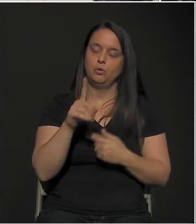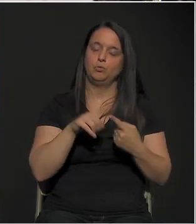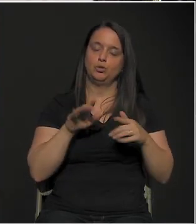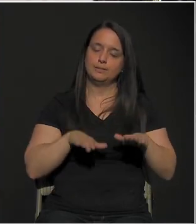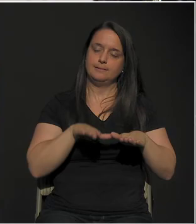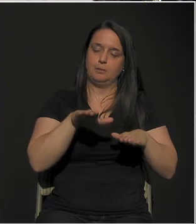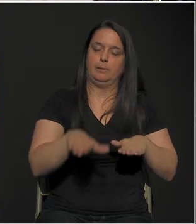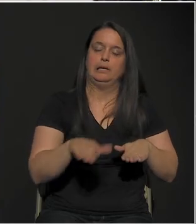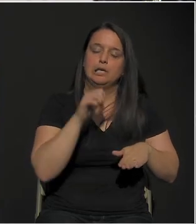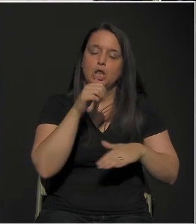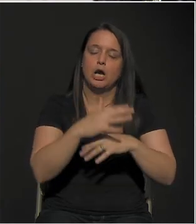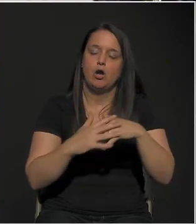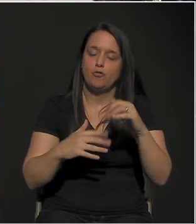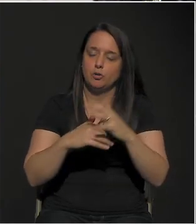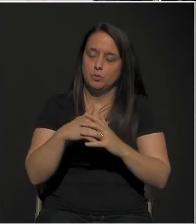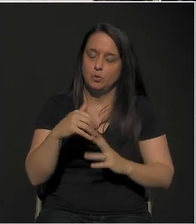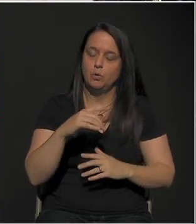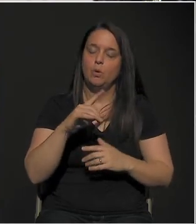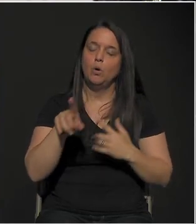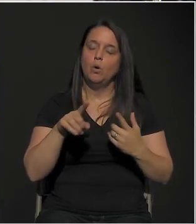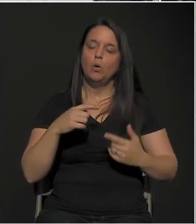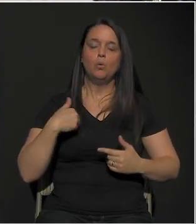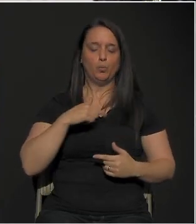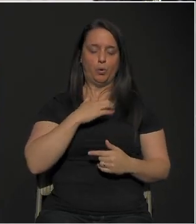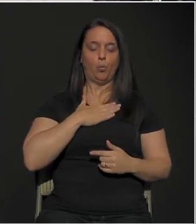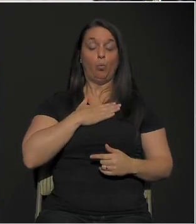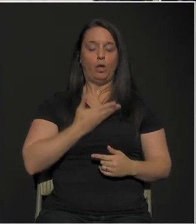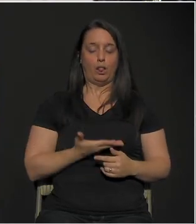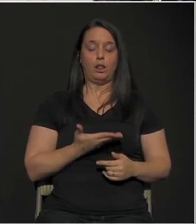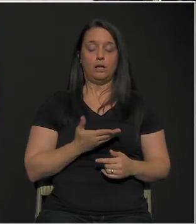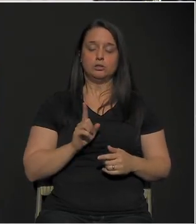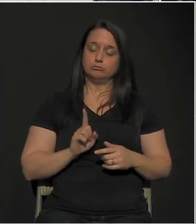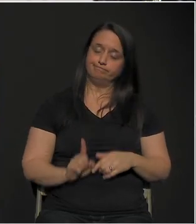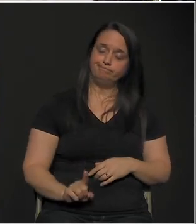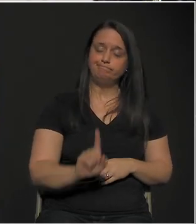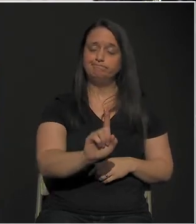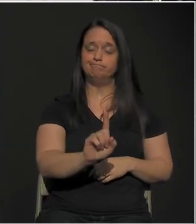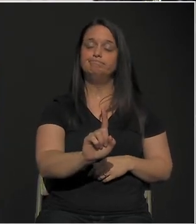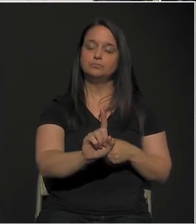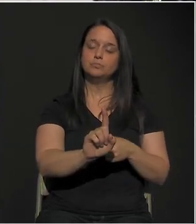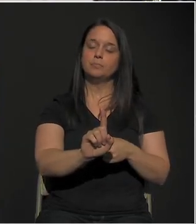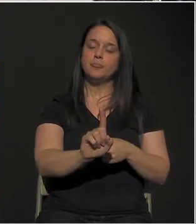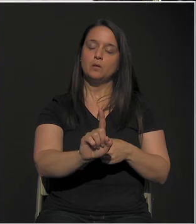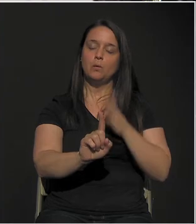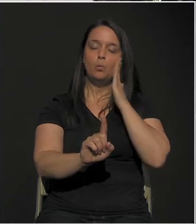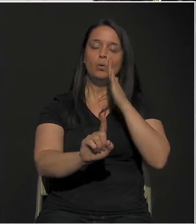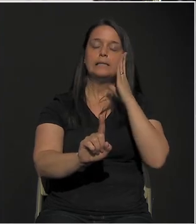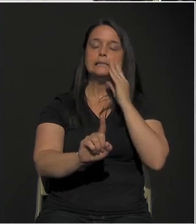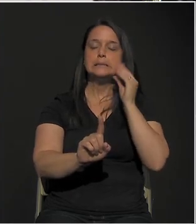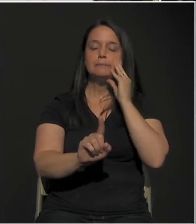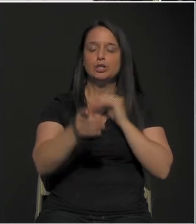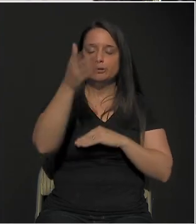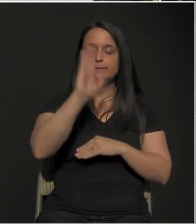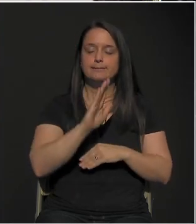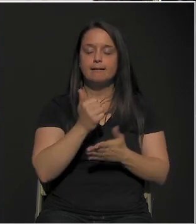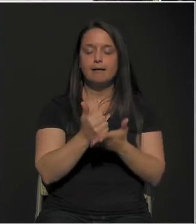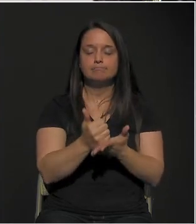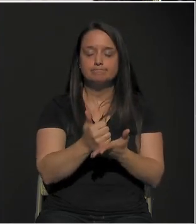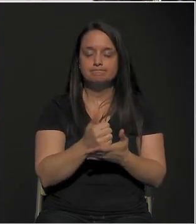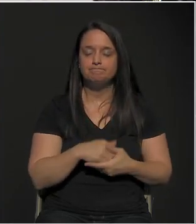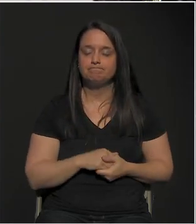the uncomfortable, when we're willing to put ourselves out there because of the mission that you have put upon your